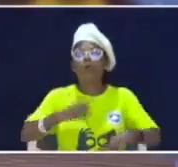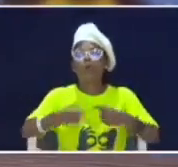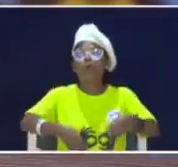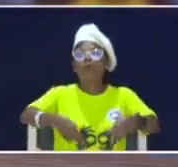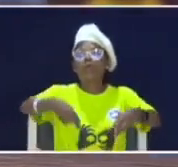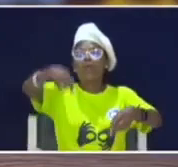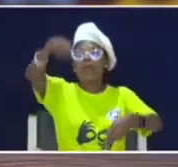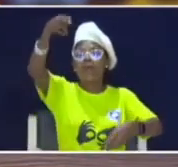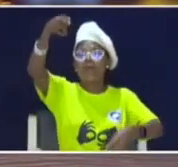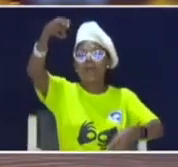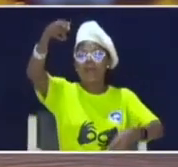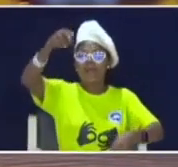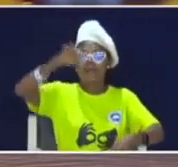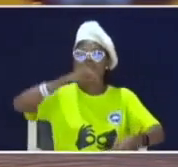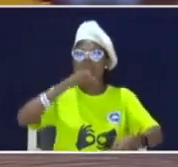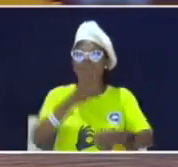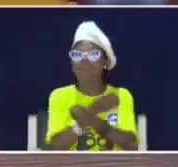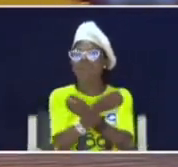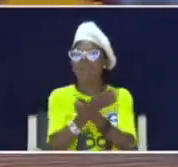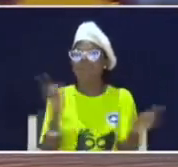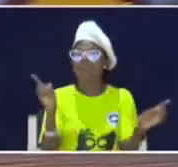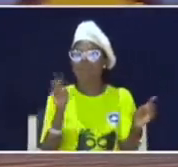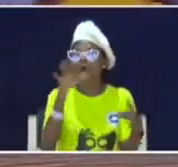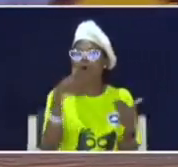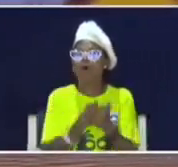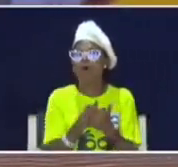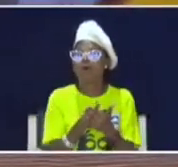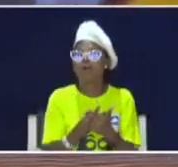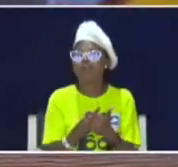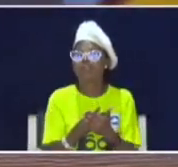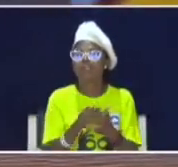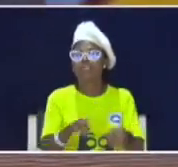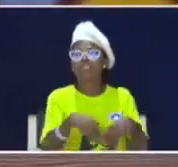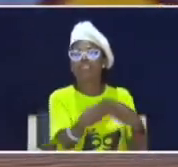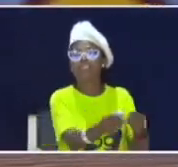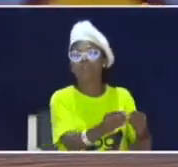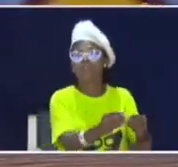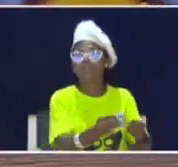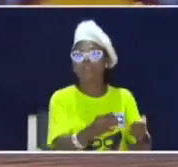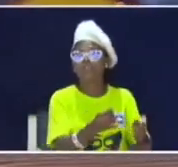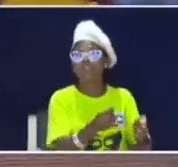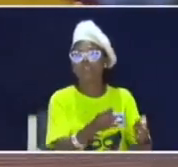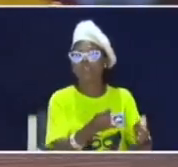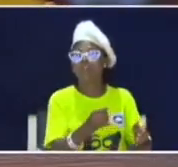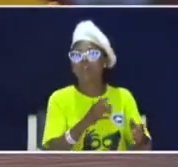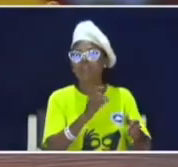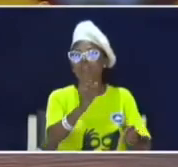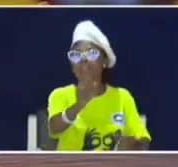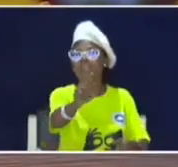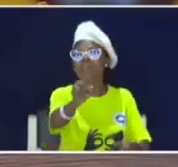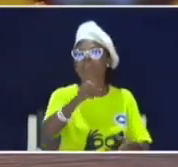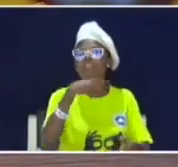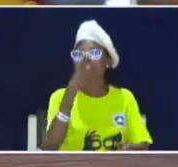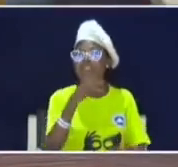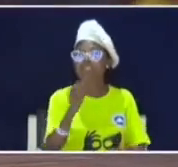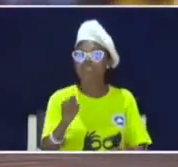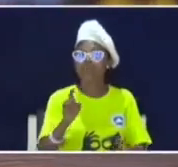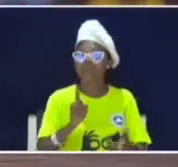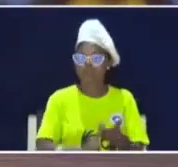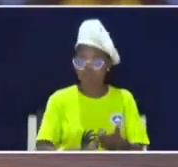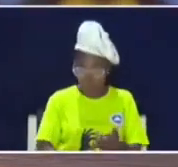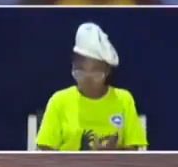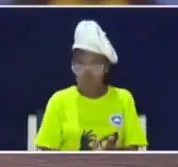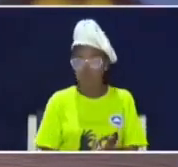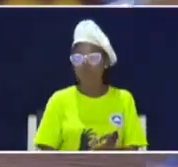he led the captives captive, and he gave gifts to men. Then verse 11 says, to some he